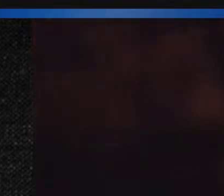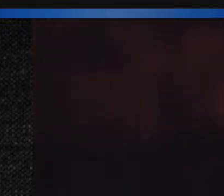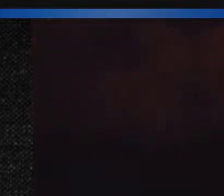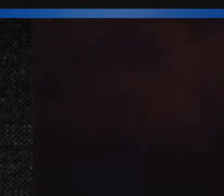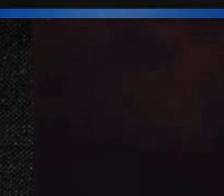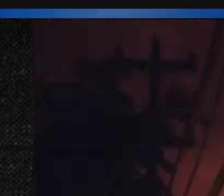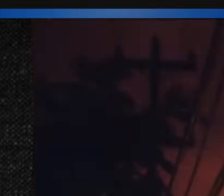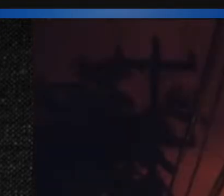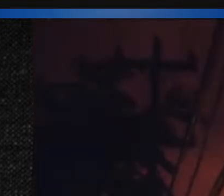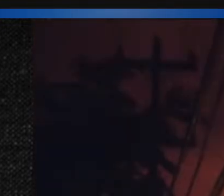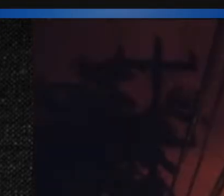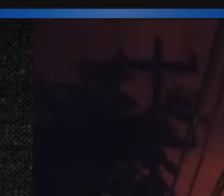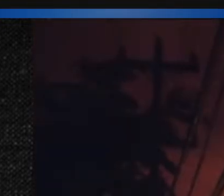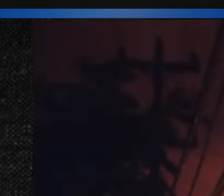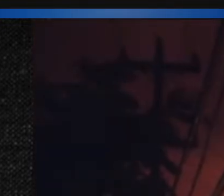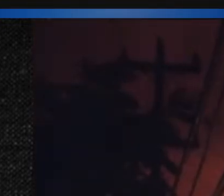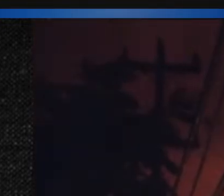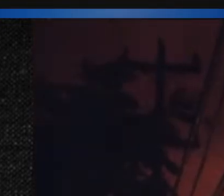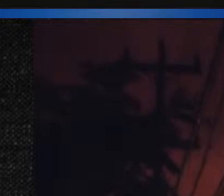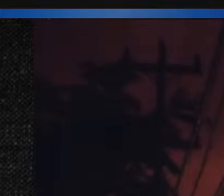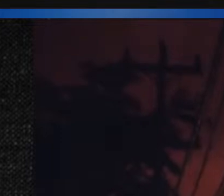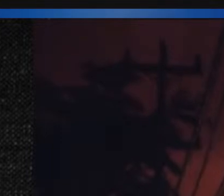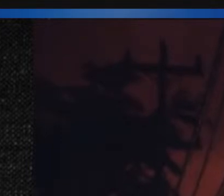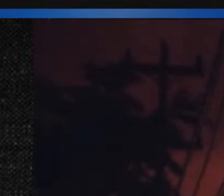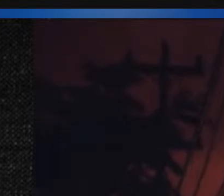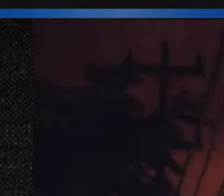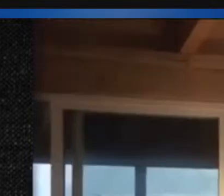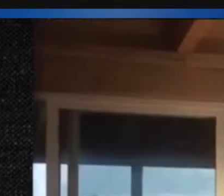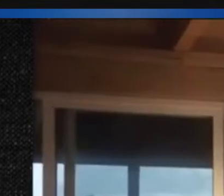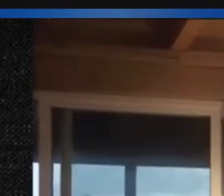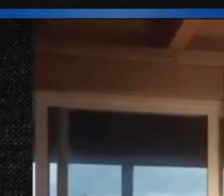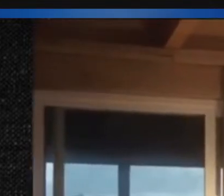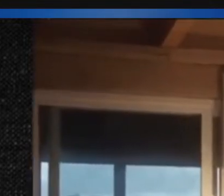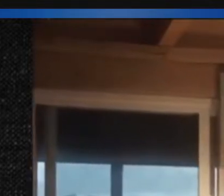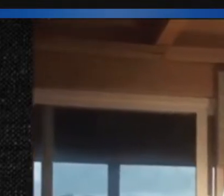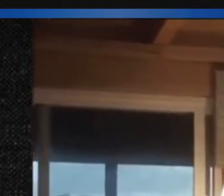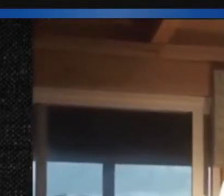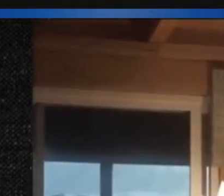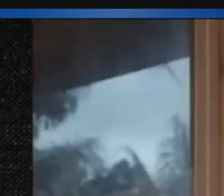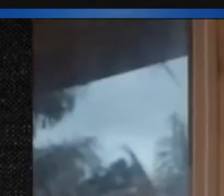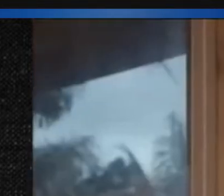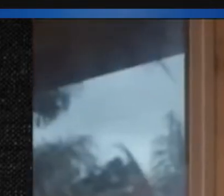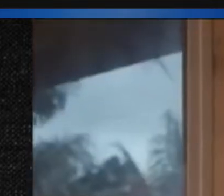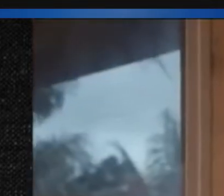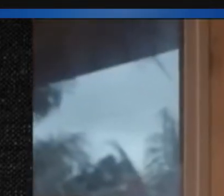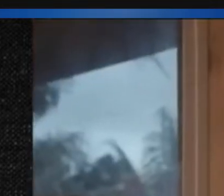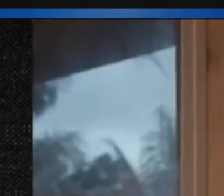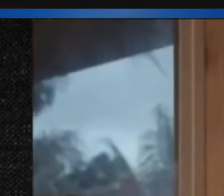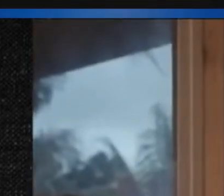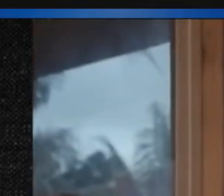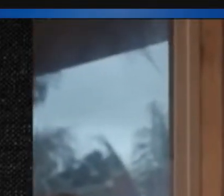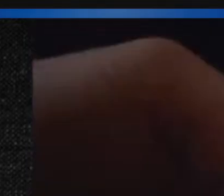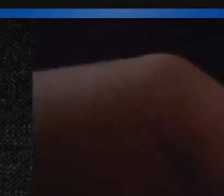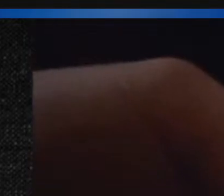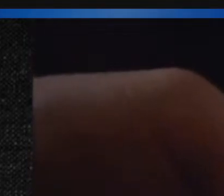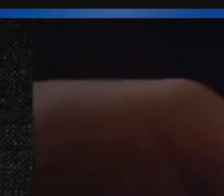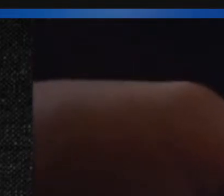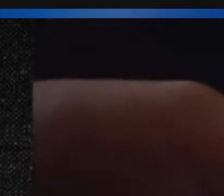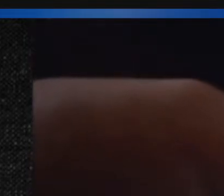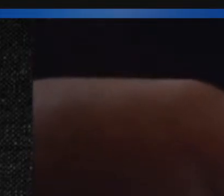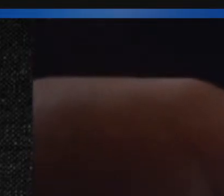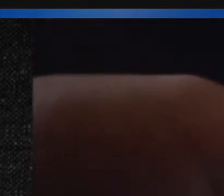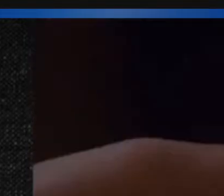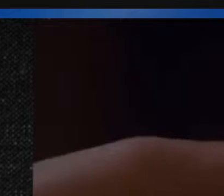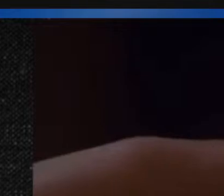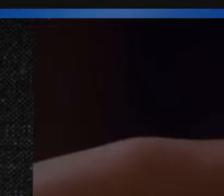neighborhood. Thousands of people were evacuated from their homes. I started the Hawaii Tracker Facebook group to help people understand what's going on and